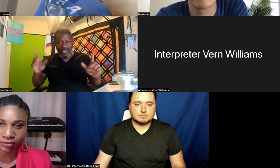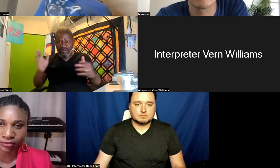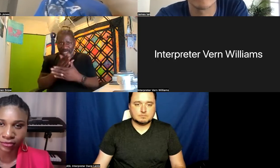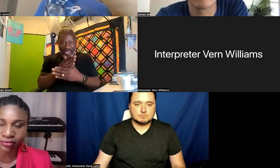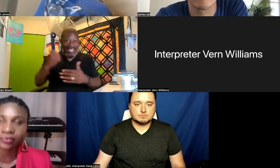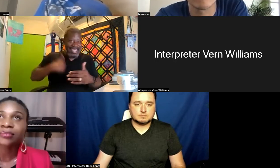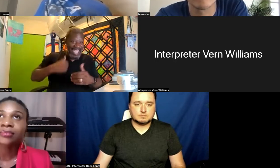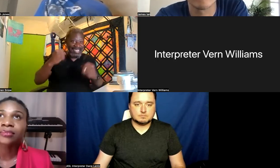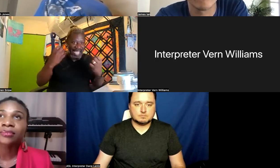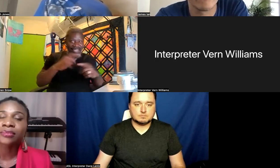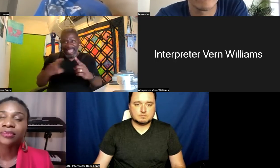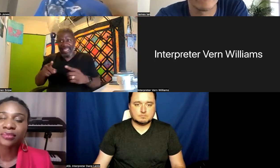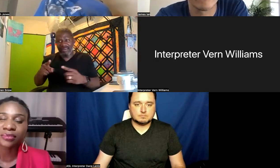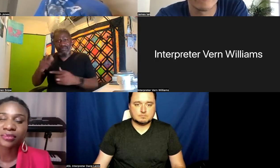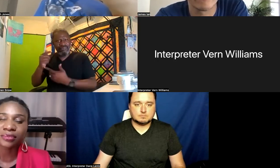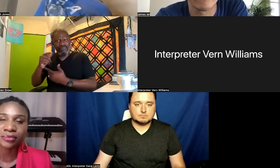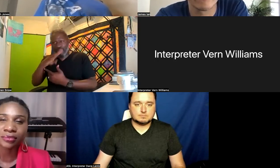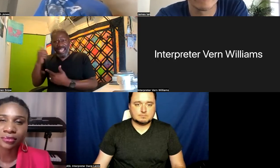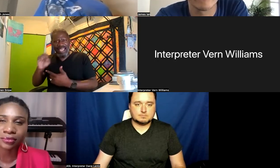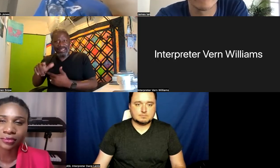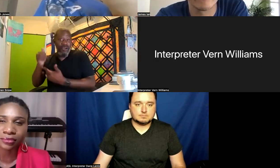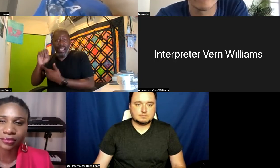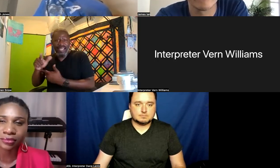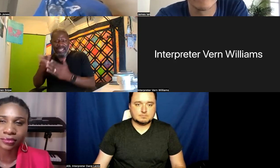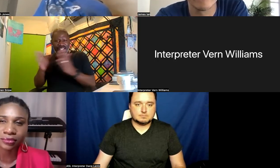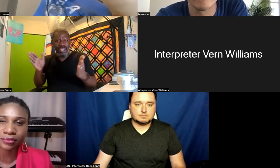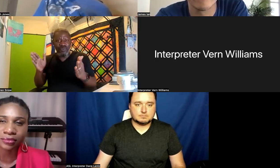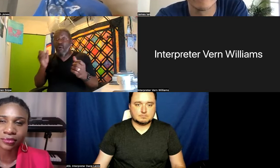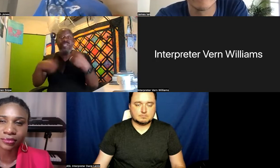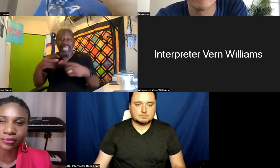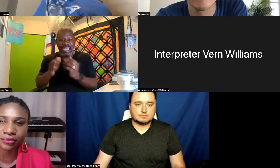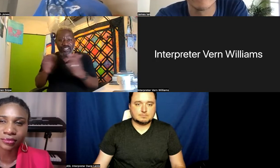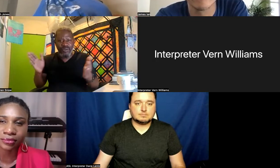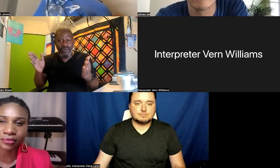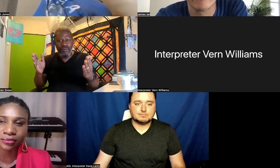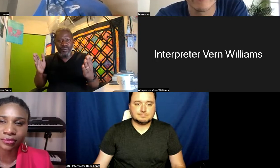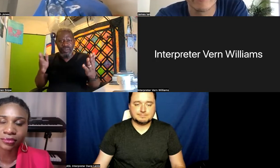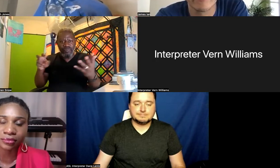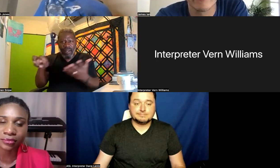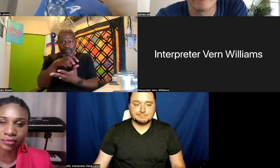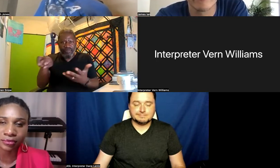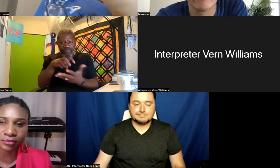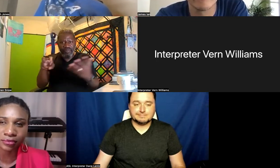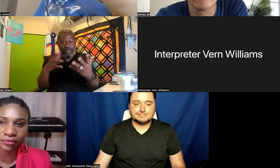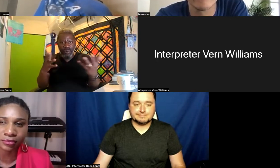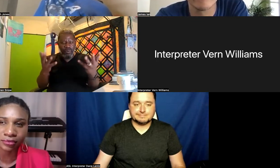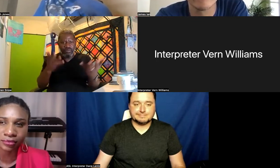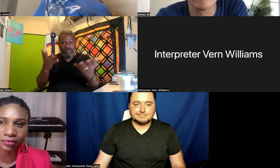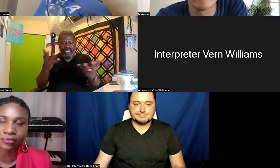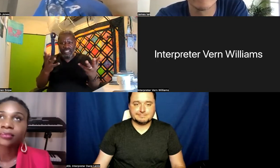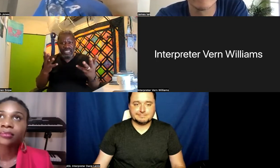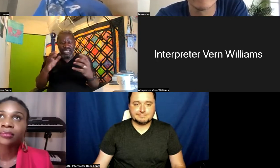difference between gang signs and Black ASL or ASL in general, or sign in general. But